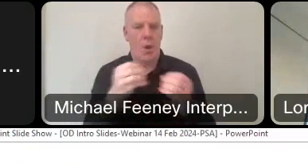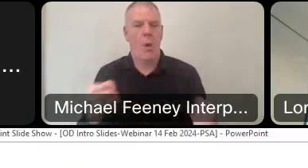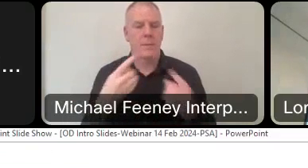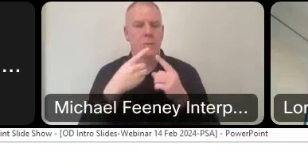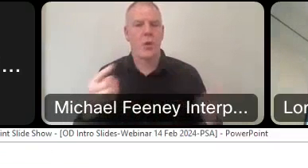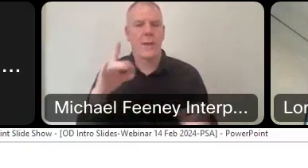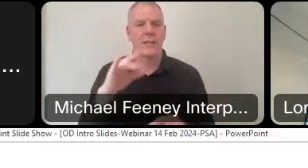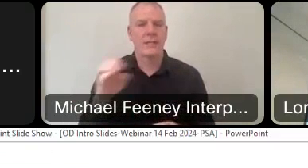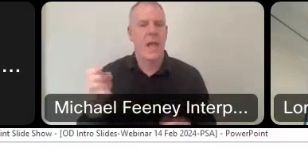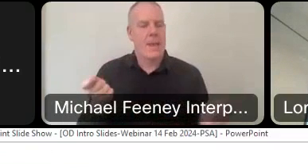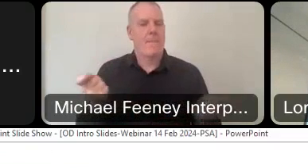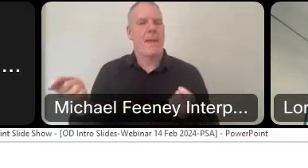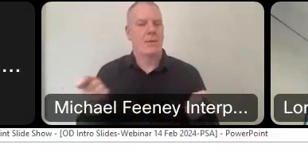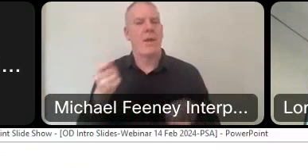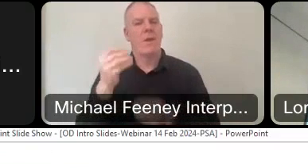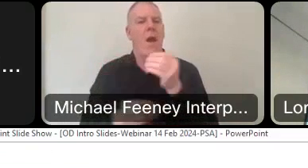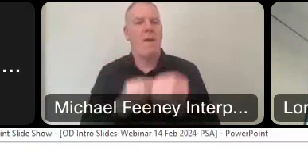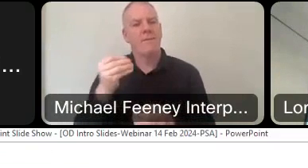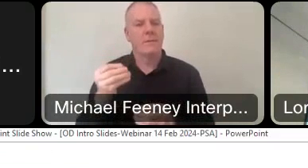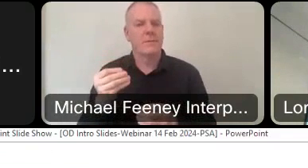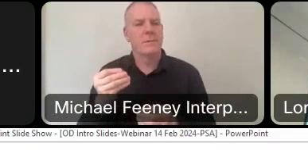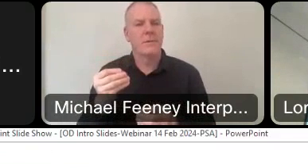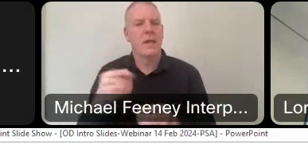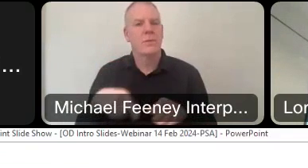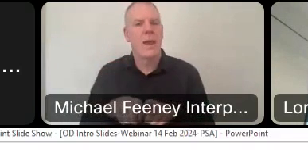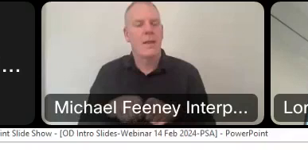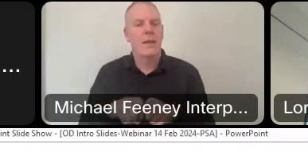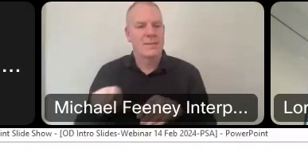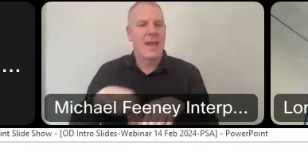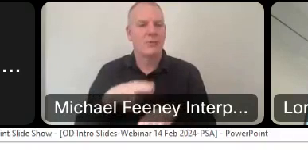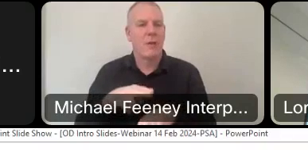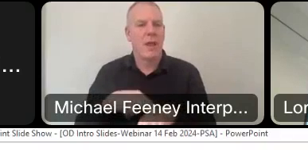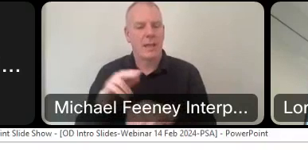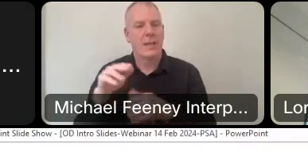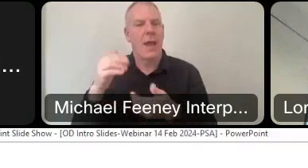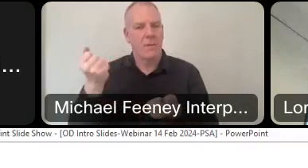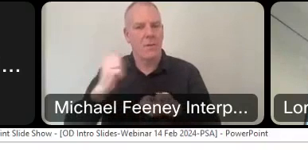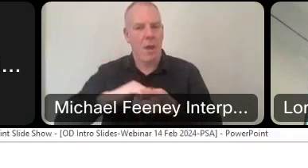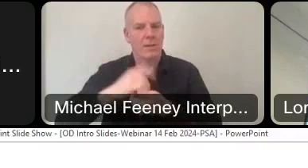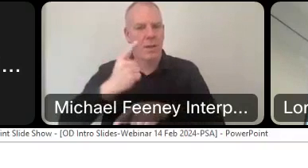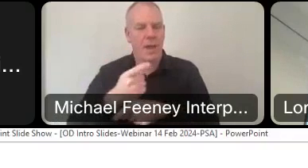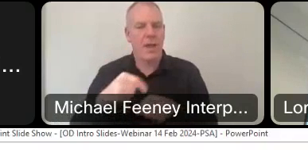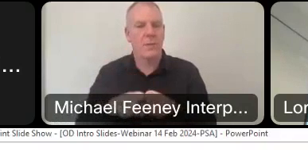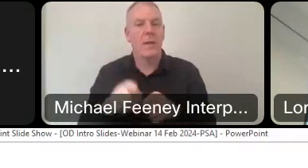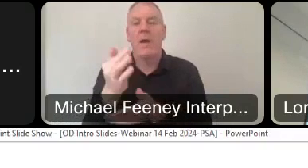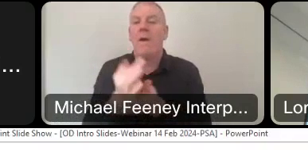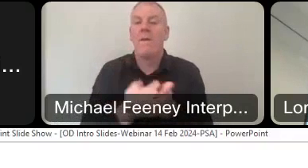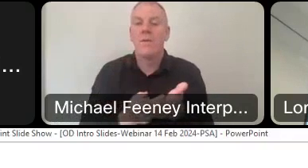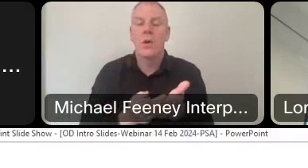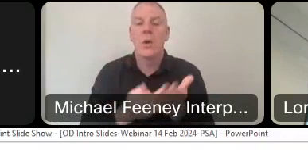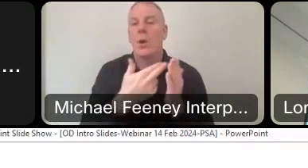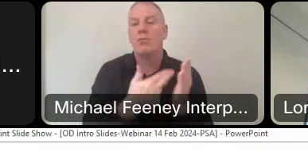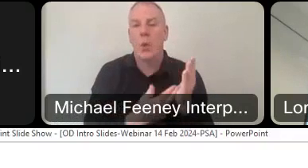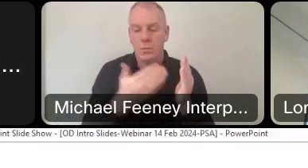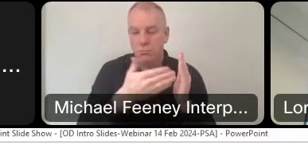of the National Open Disclosure Office. And I'm joined by some of my colleagues, who I'll introduce in a moment to you. Just a few housekeeping things